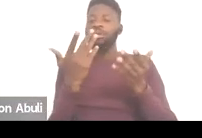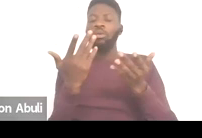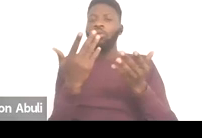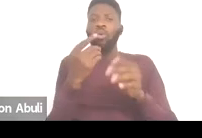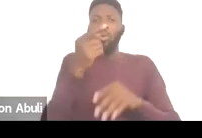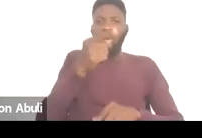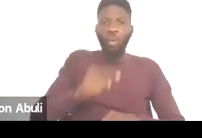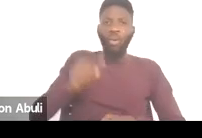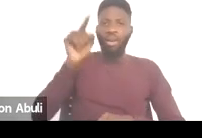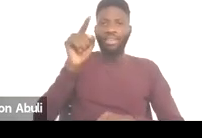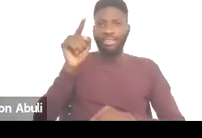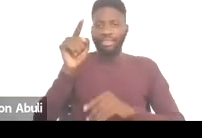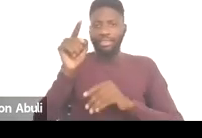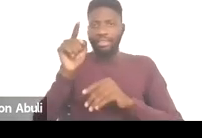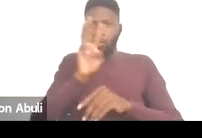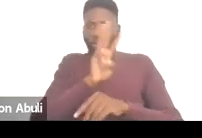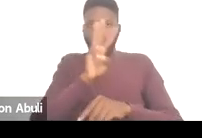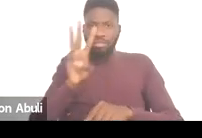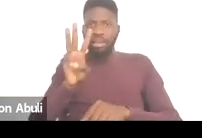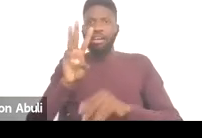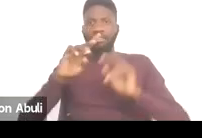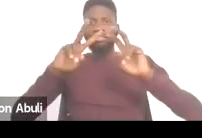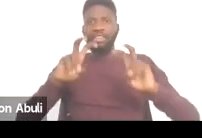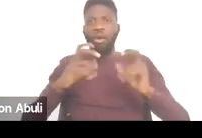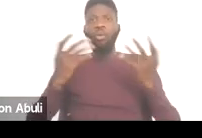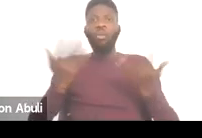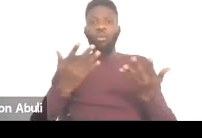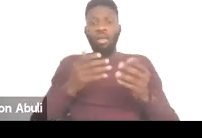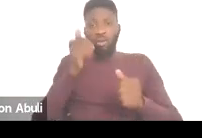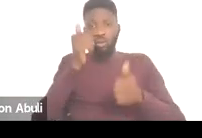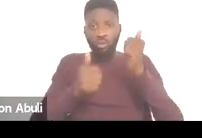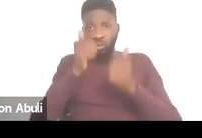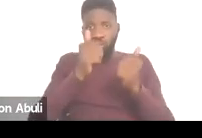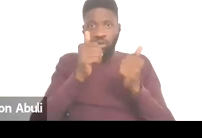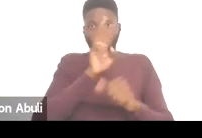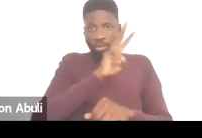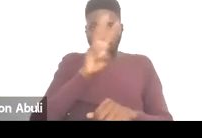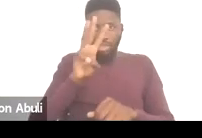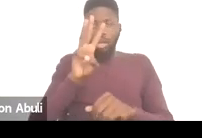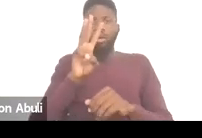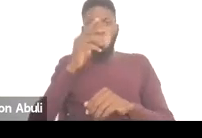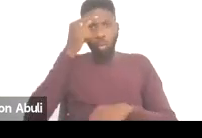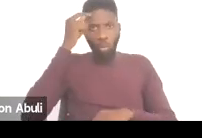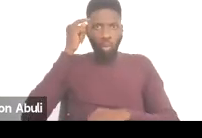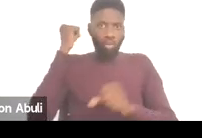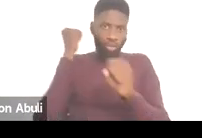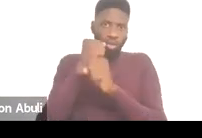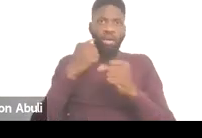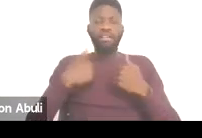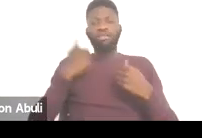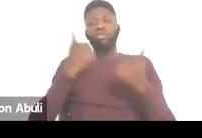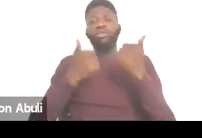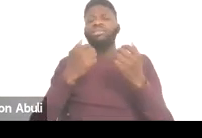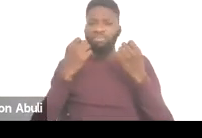right site for you to be looking at, which are the sites that offer genuine jobs, because we have a lot of areas